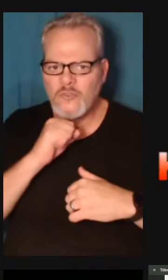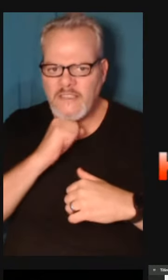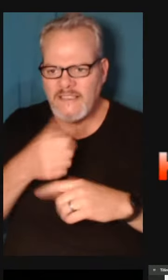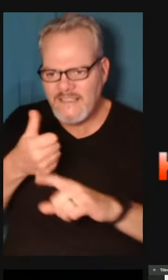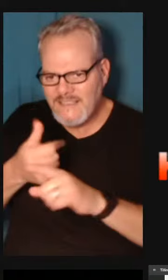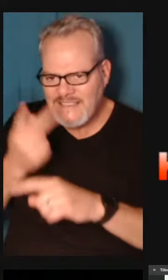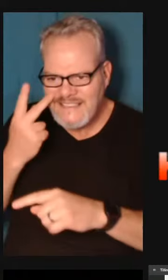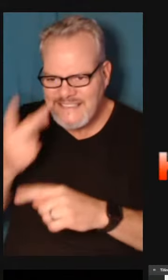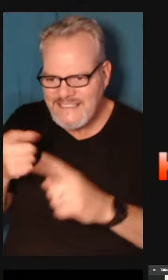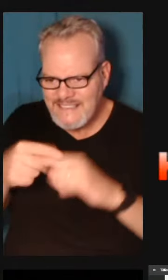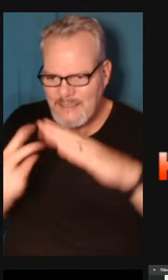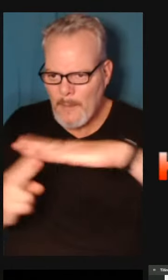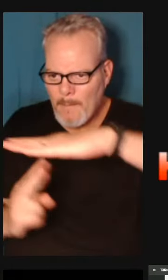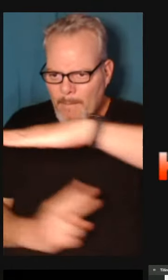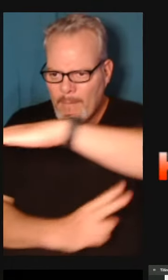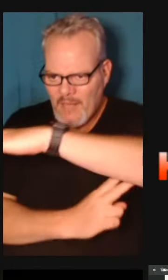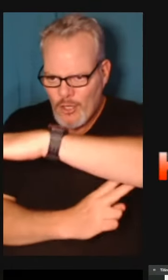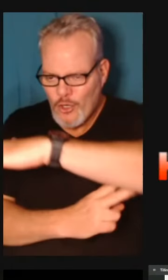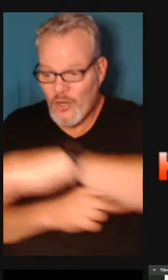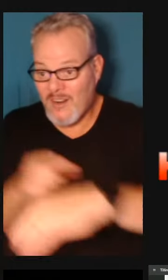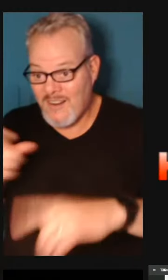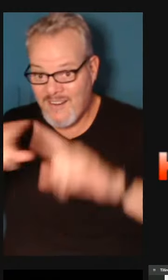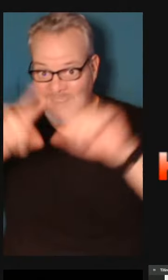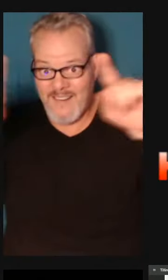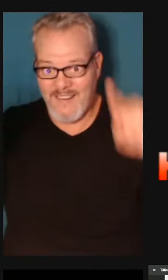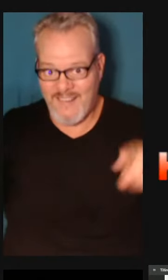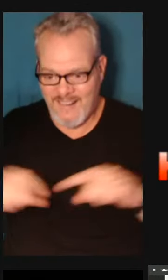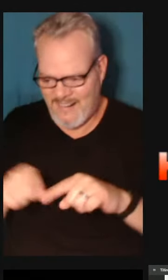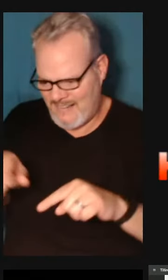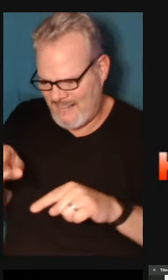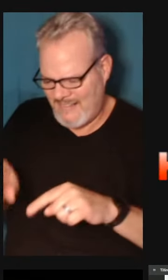Here's A coming up to the bottom right here. This is the